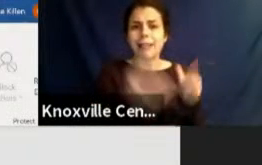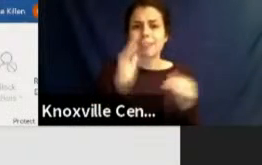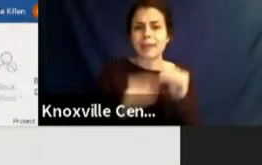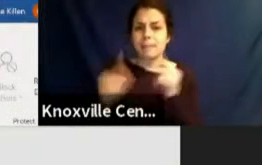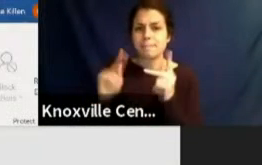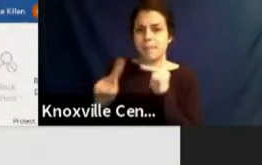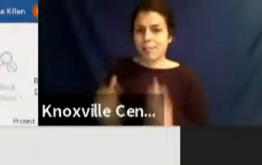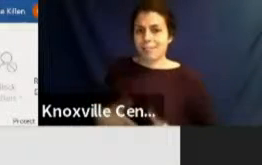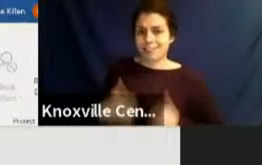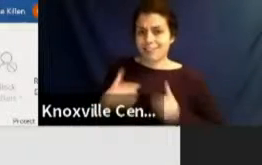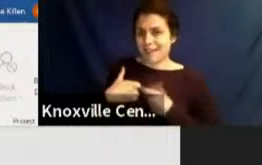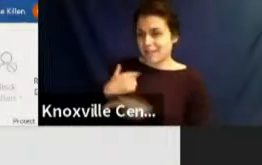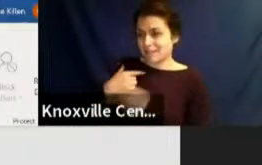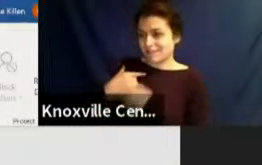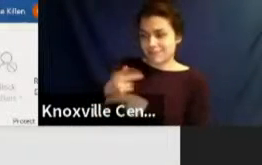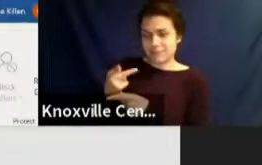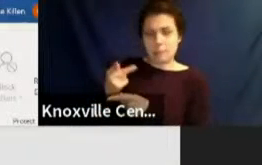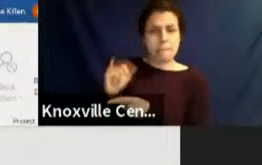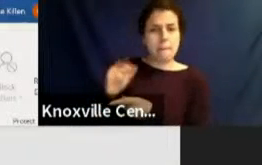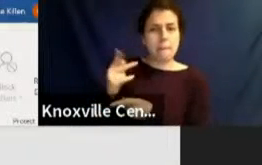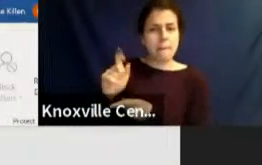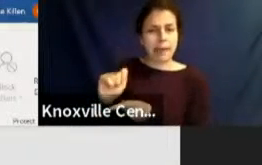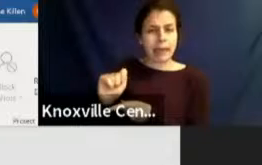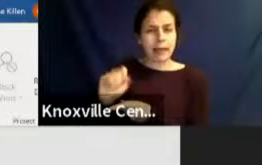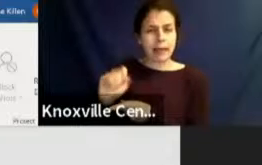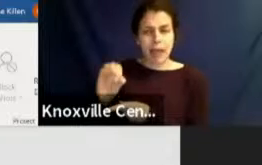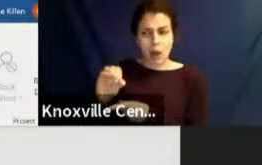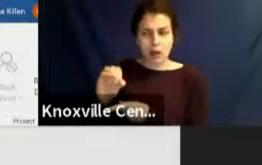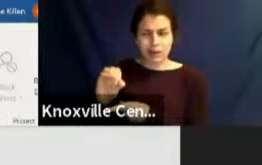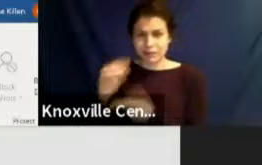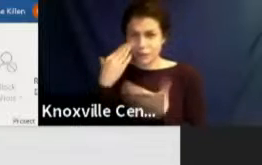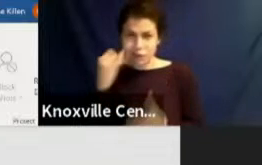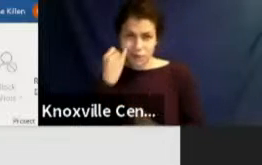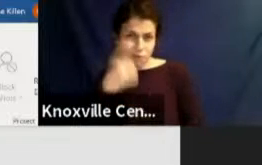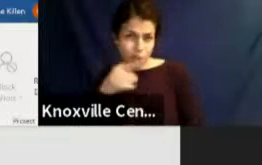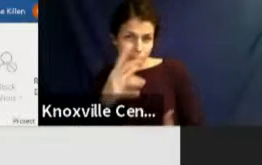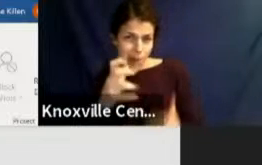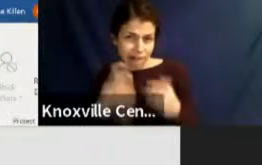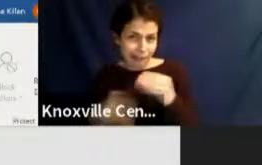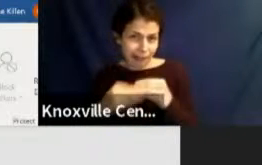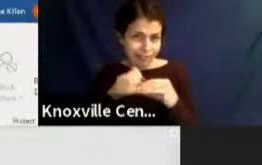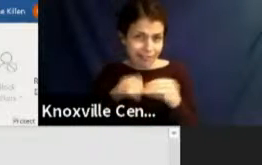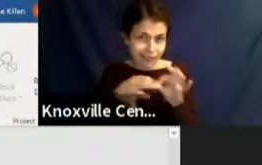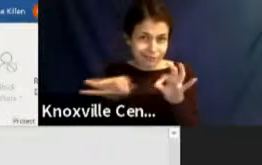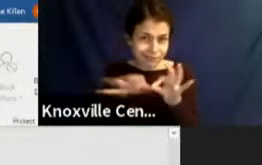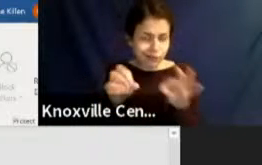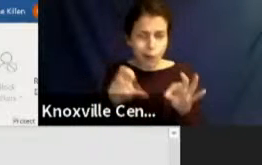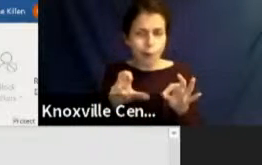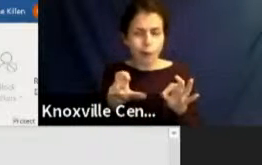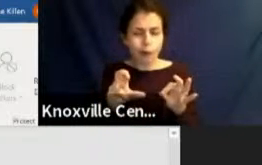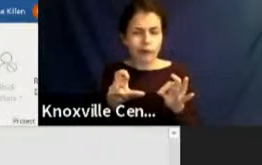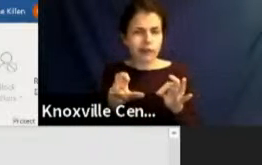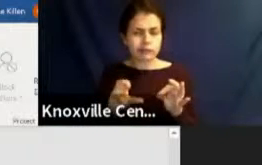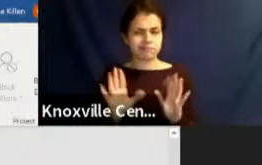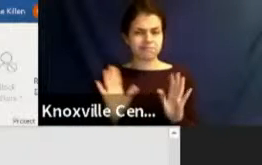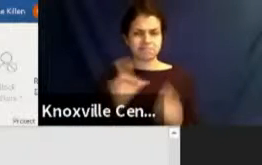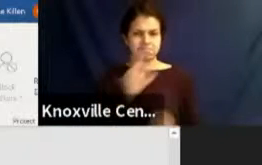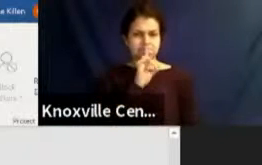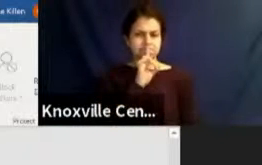affected a lot of people. So I don't know if we want to add that or not. I'll ask for your consideration on that one. We could just do this.